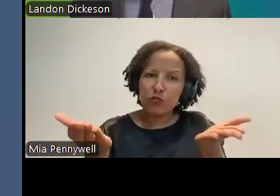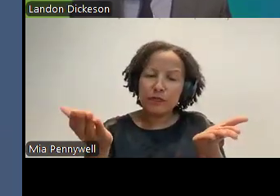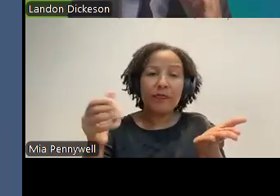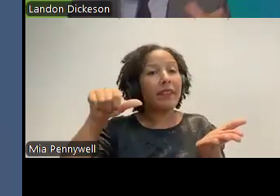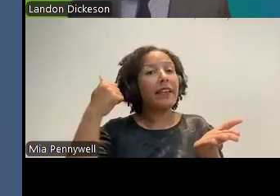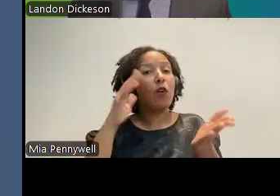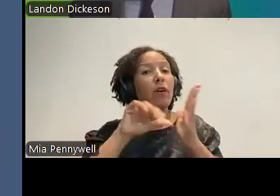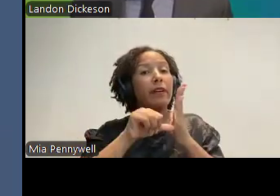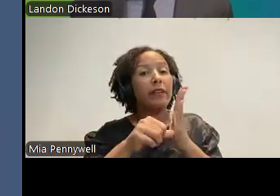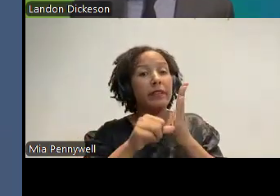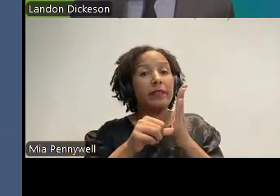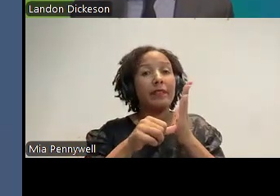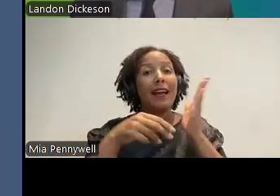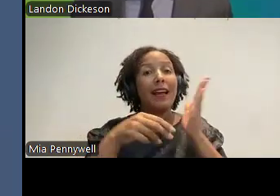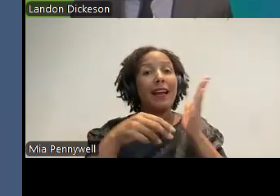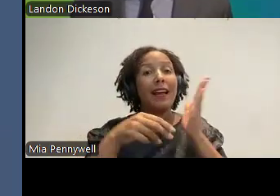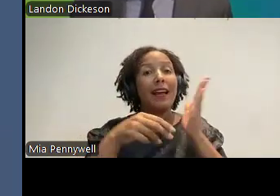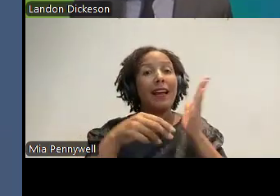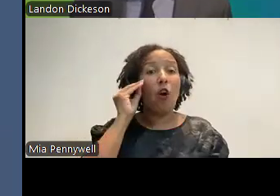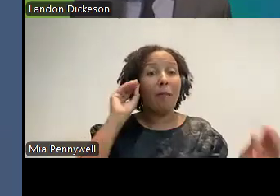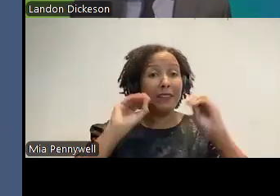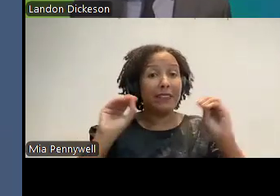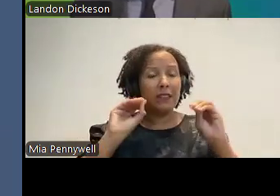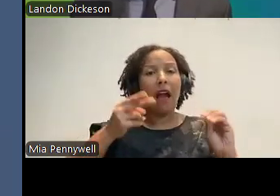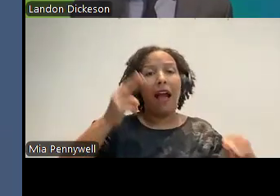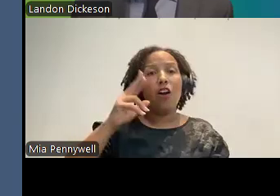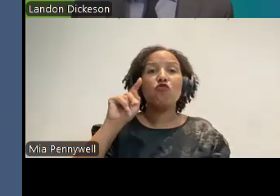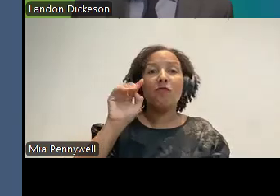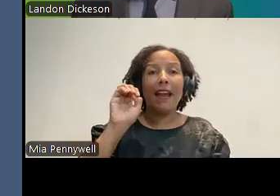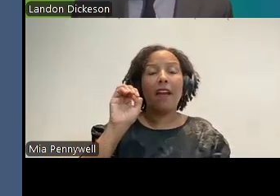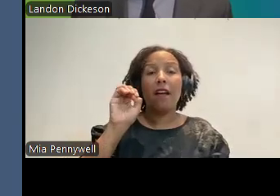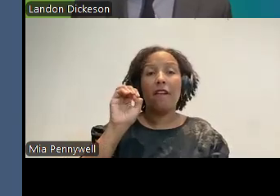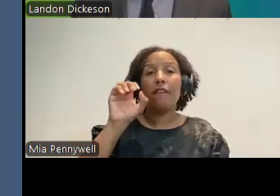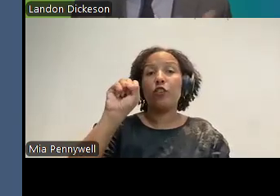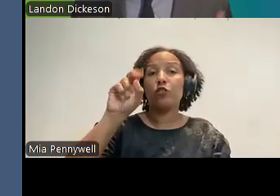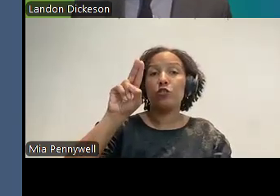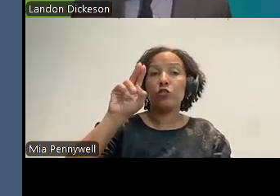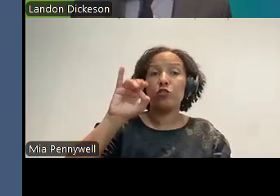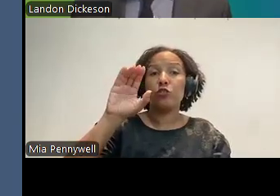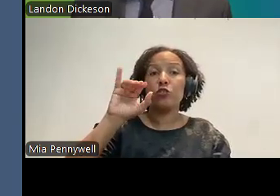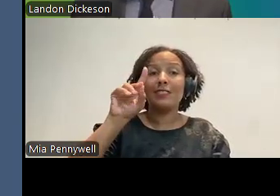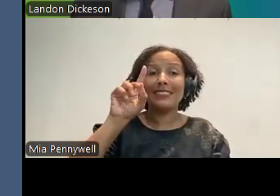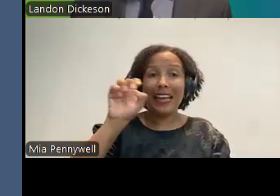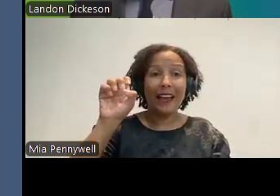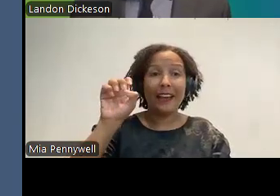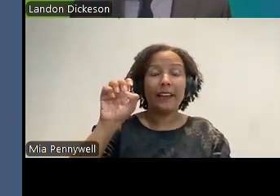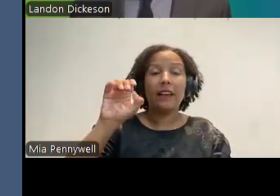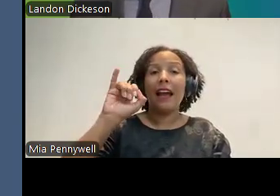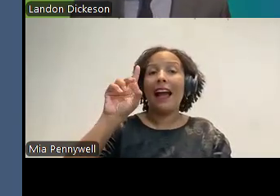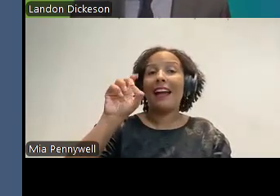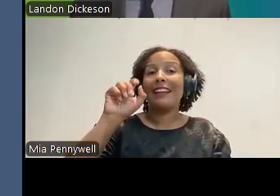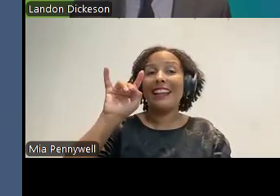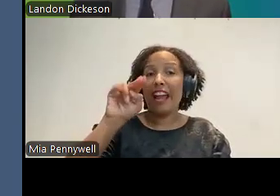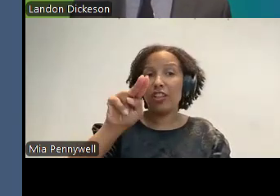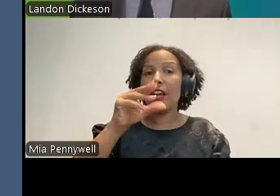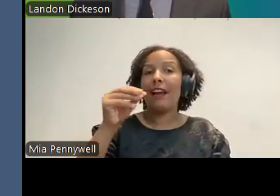in addition to higher rates of homelessness, is higher rates of suicidal ideation and self-harm. Individuals who have experienced